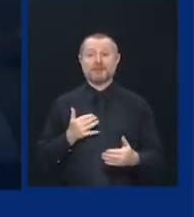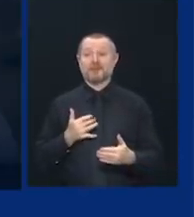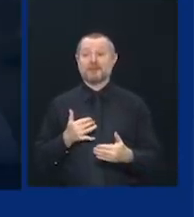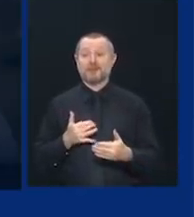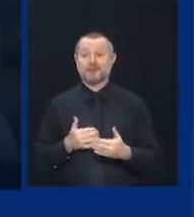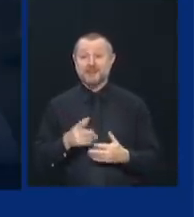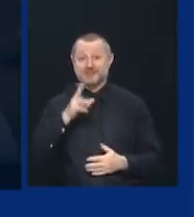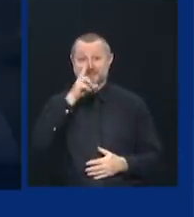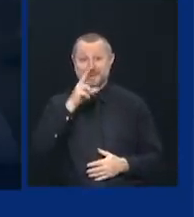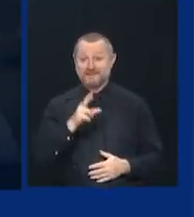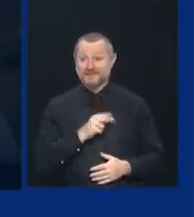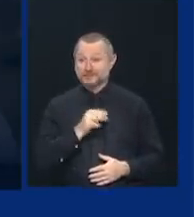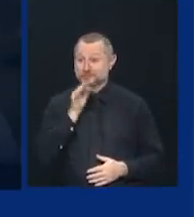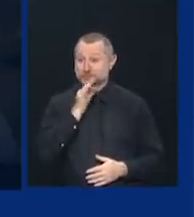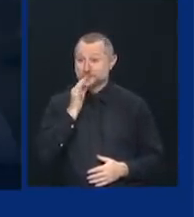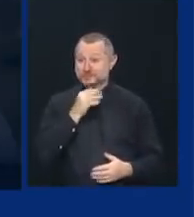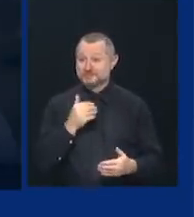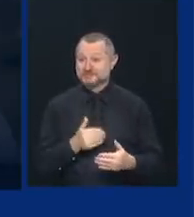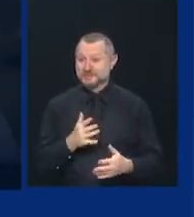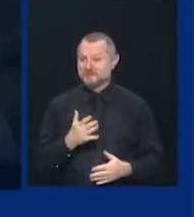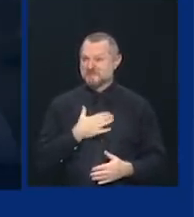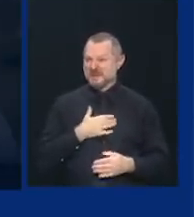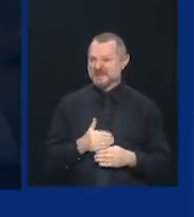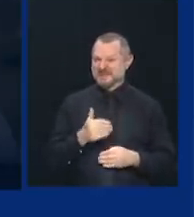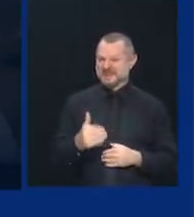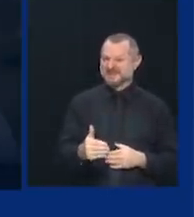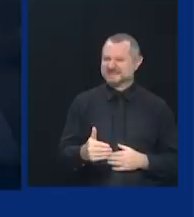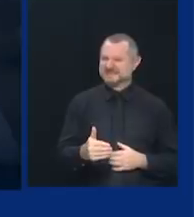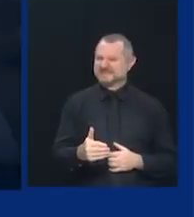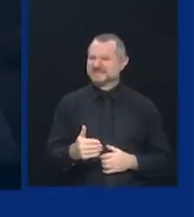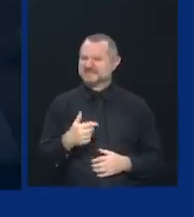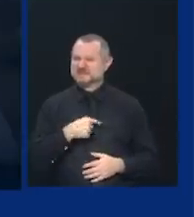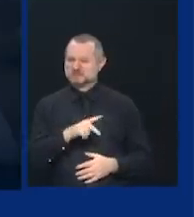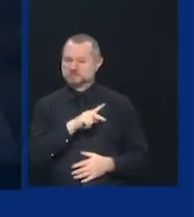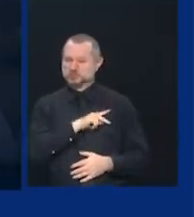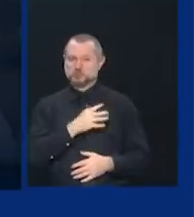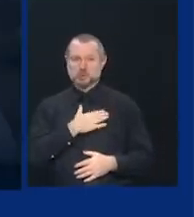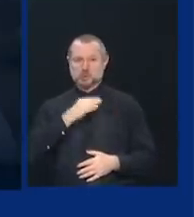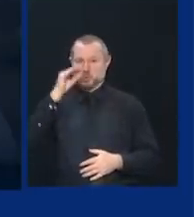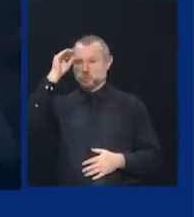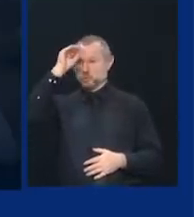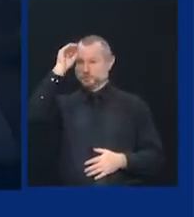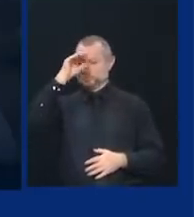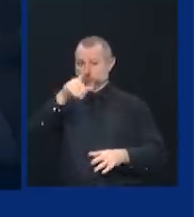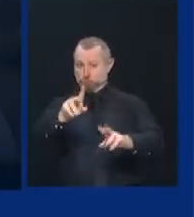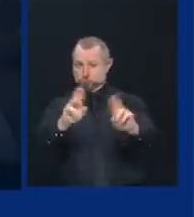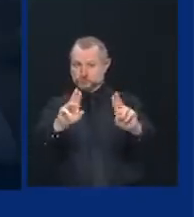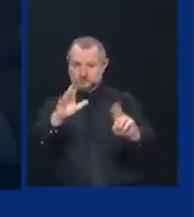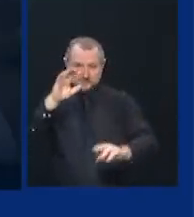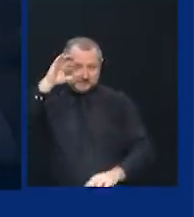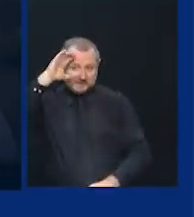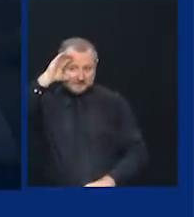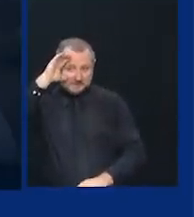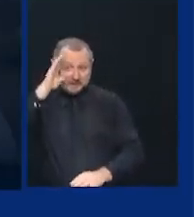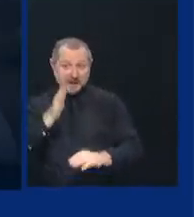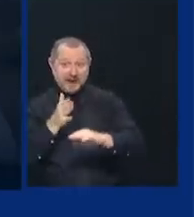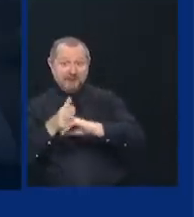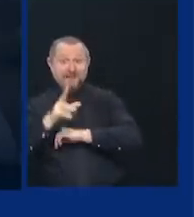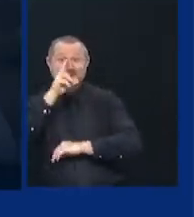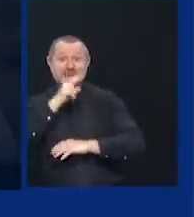Here's my next personal opinion and theory. You will see a tremendous spike after Thanksgiving.